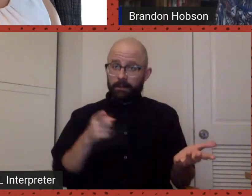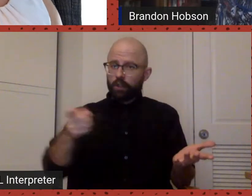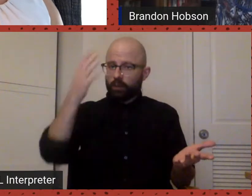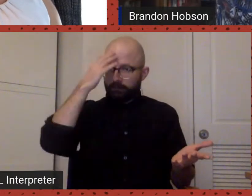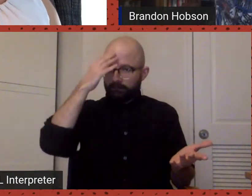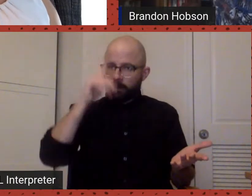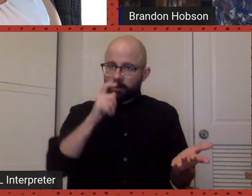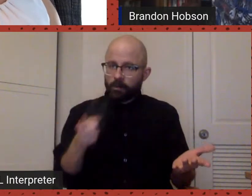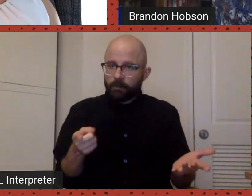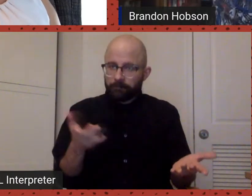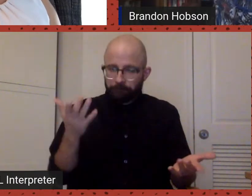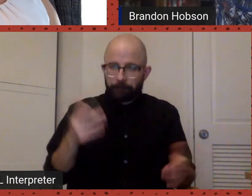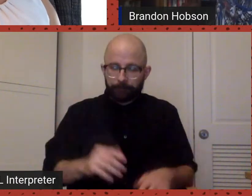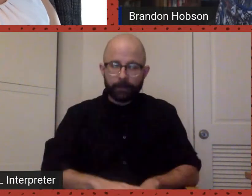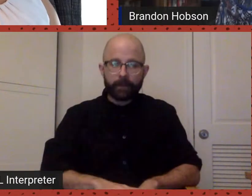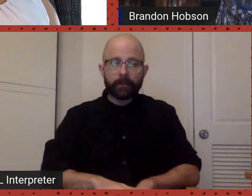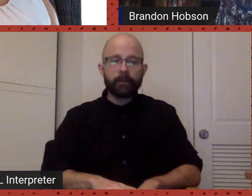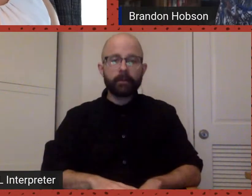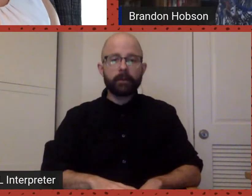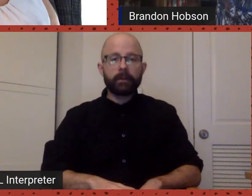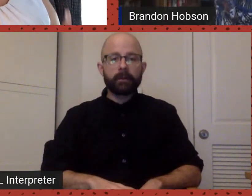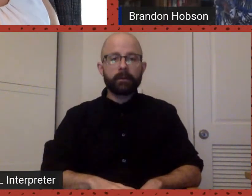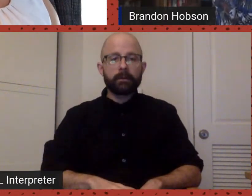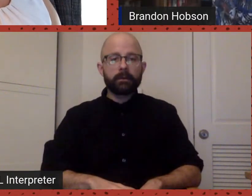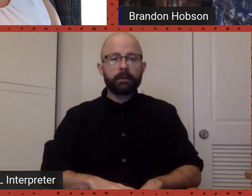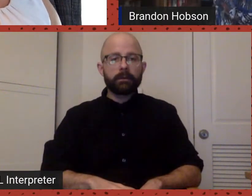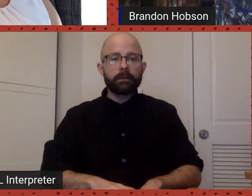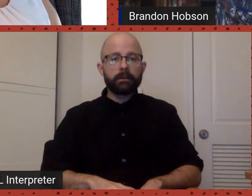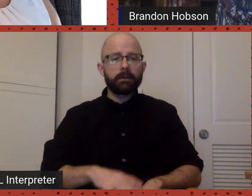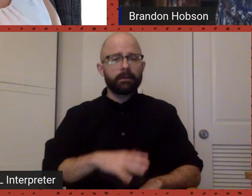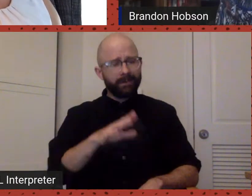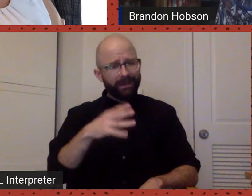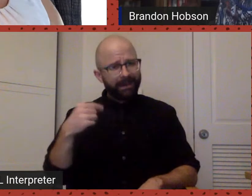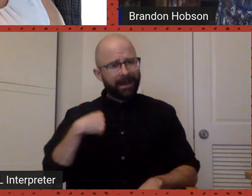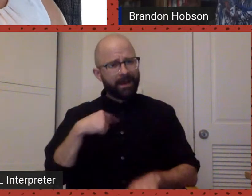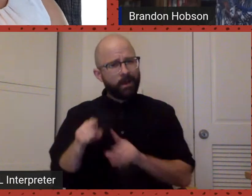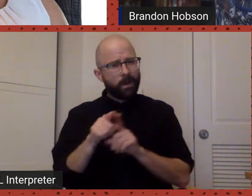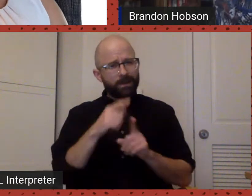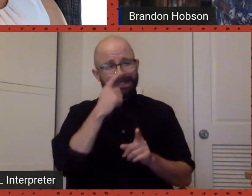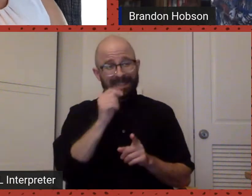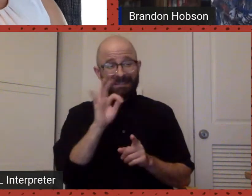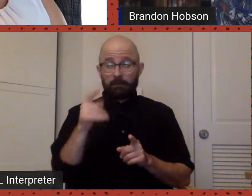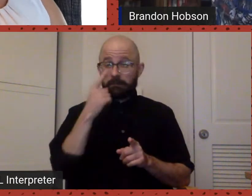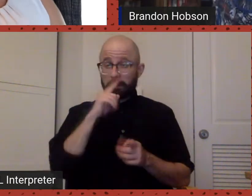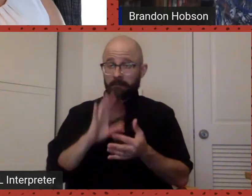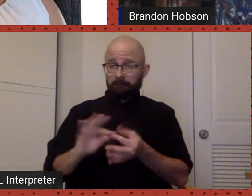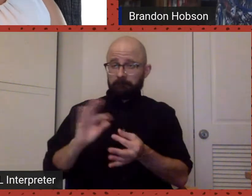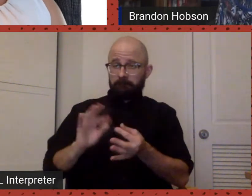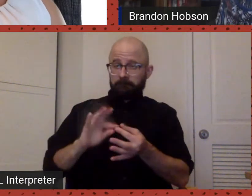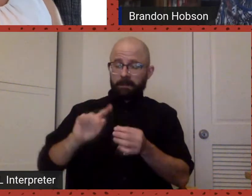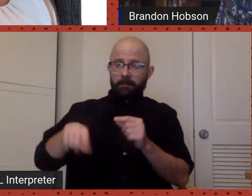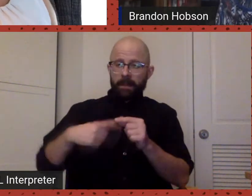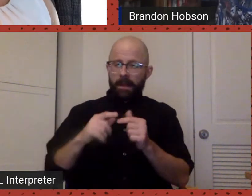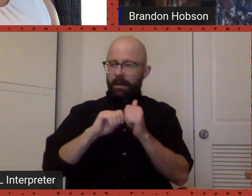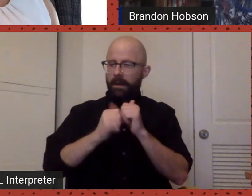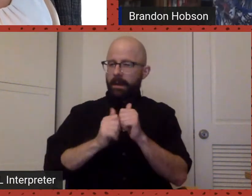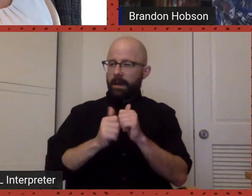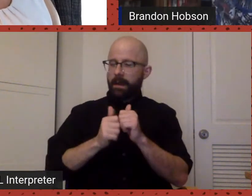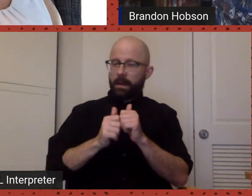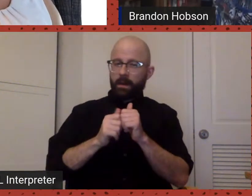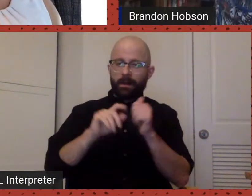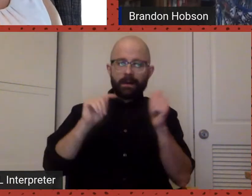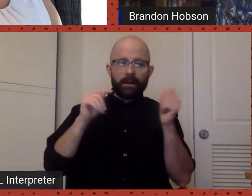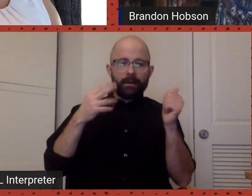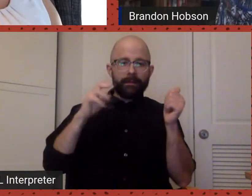with, and I was also interested too if you could maybe speak to the ways in which the removed